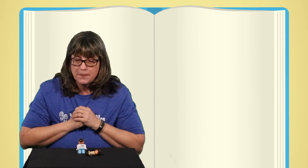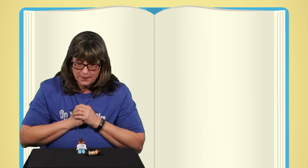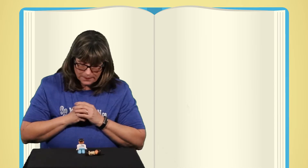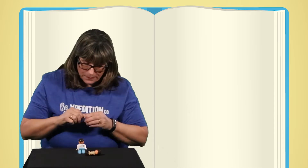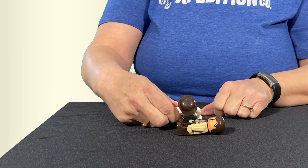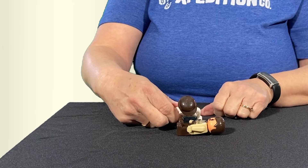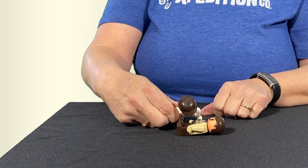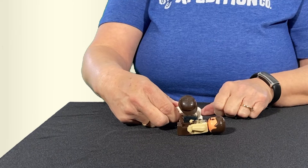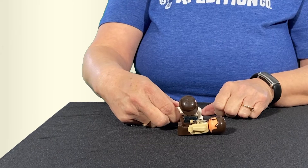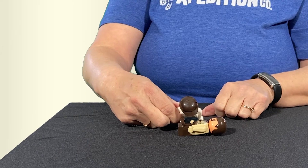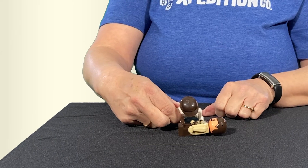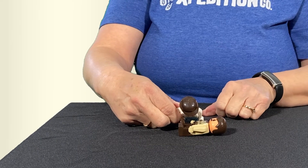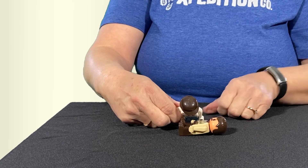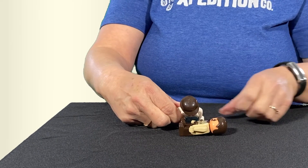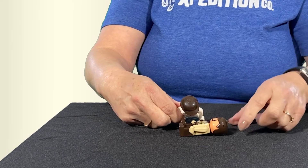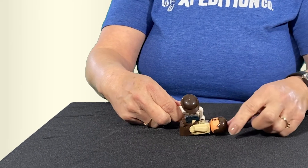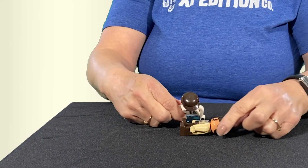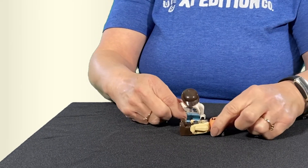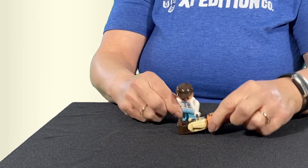ready?